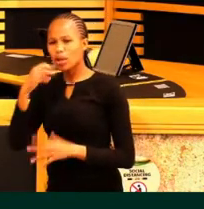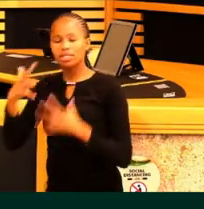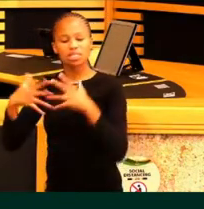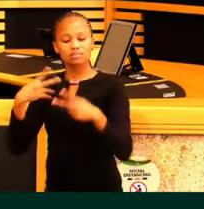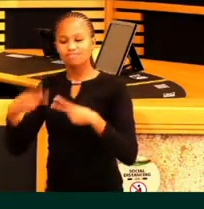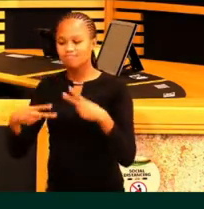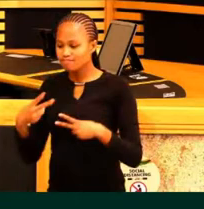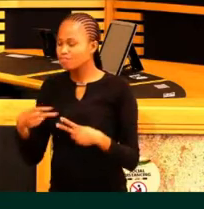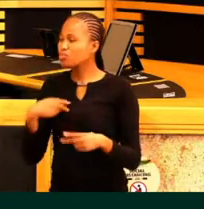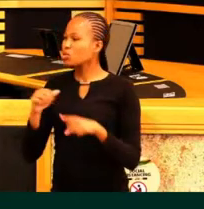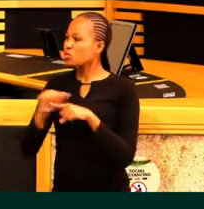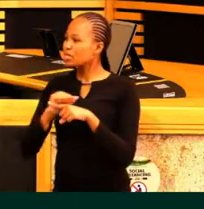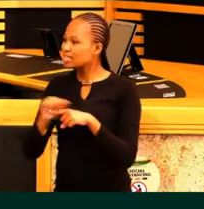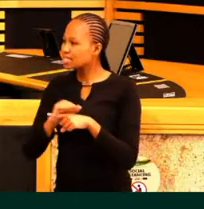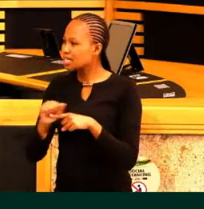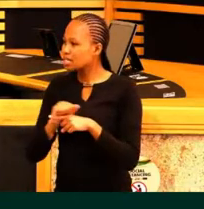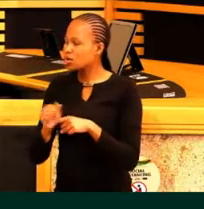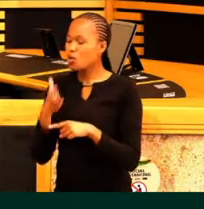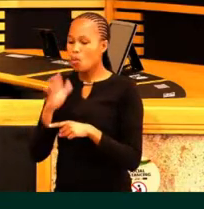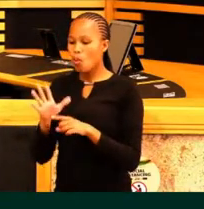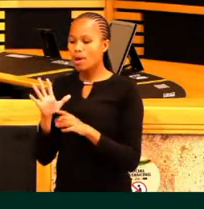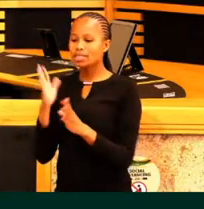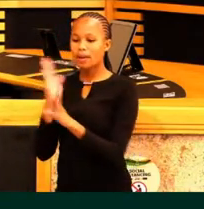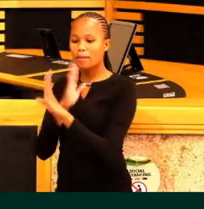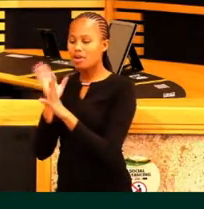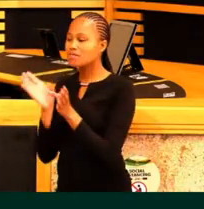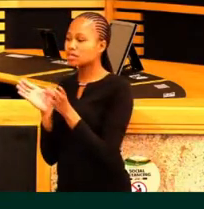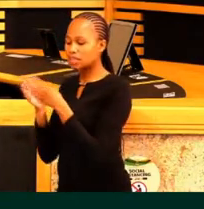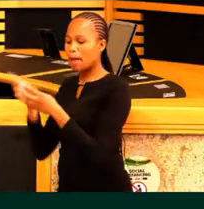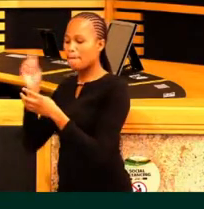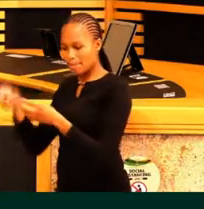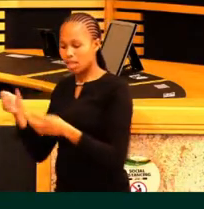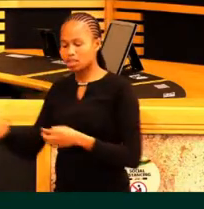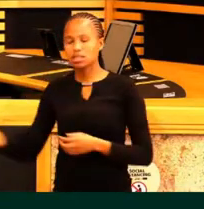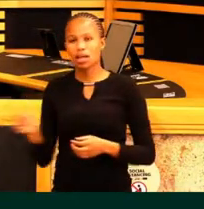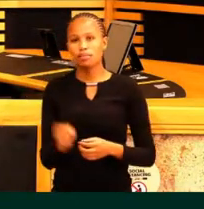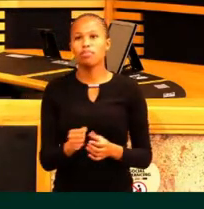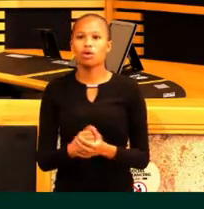training we're approaching the private sector they must be employed